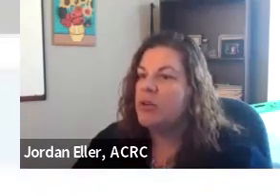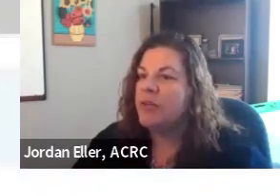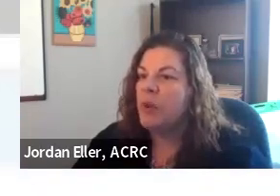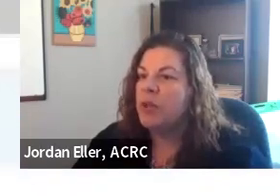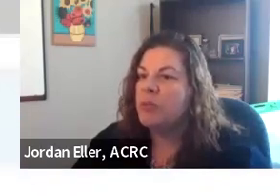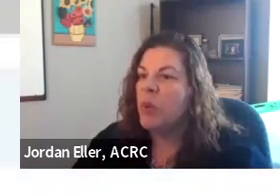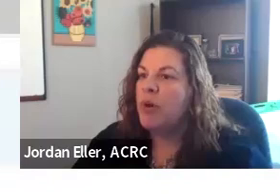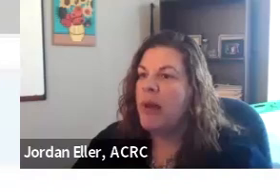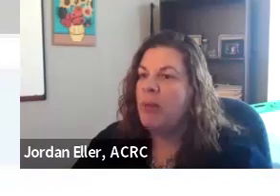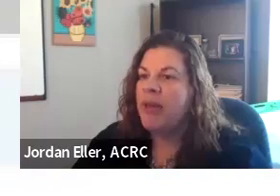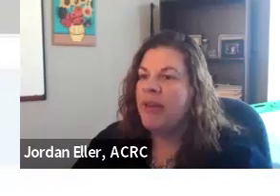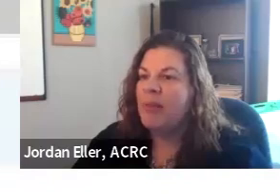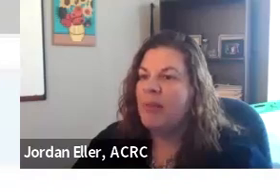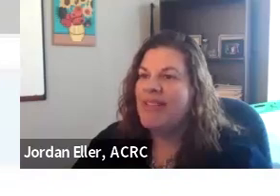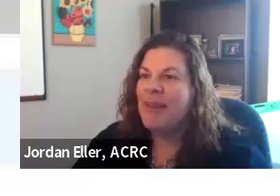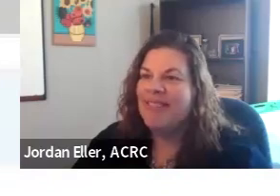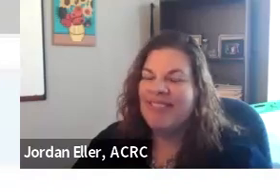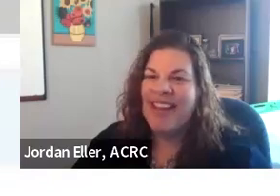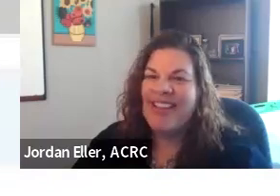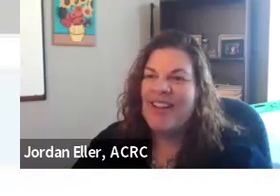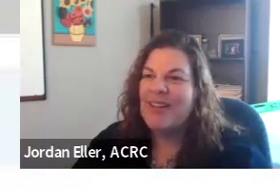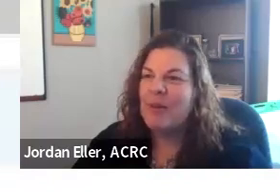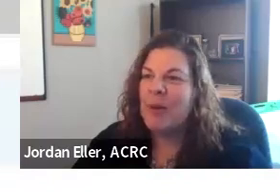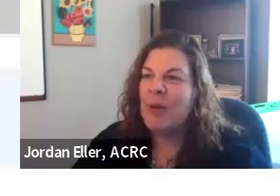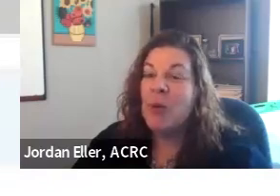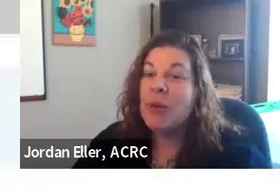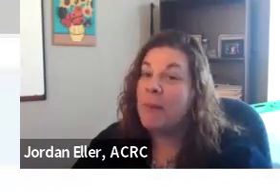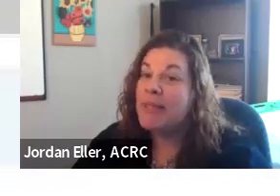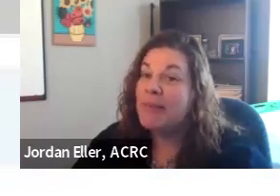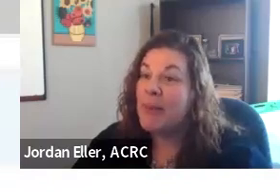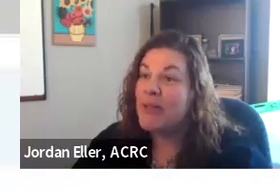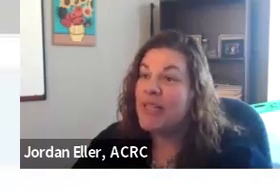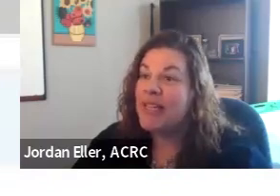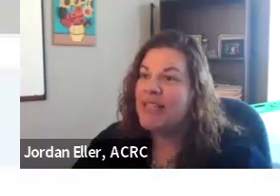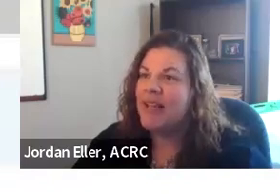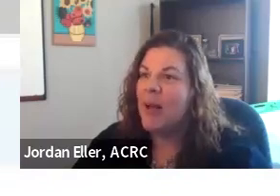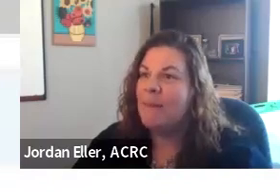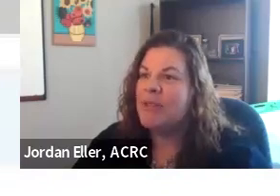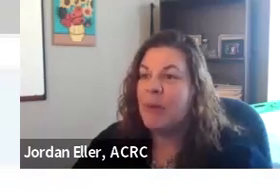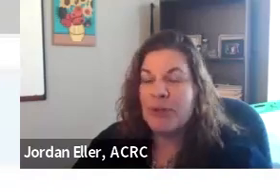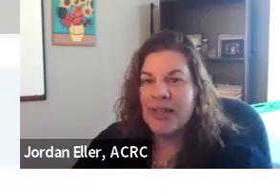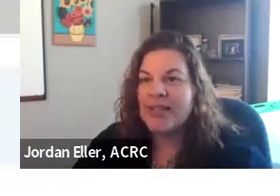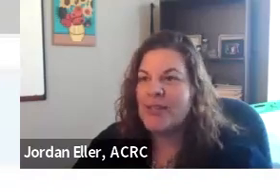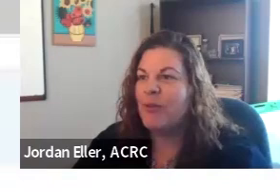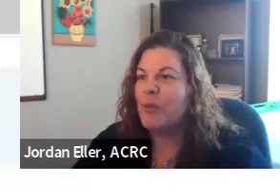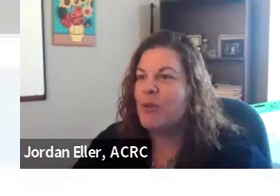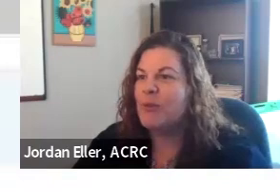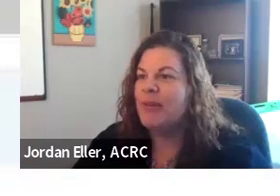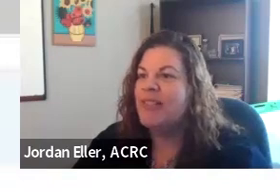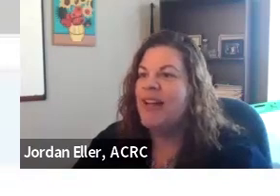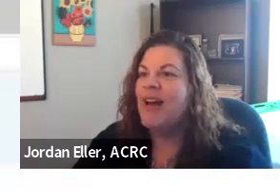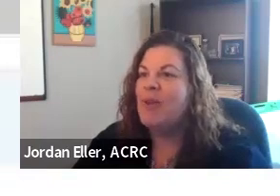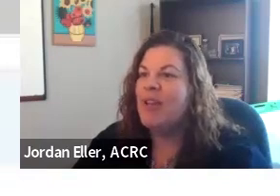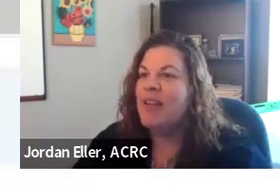You can also, if you want to learn more about being an ombudsman, right, or about who an ombudsman person is, ombudsperson, I guess is the formal term